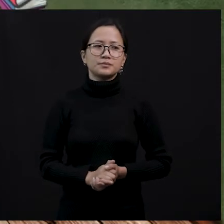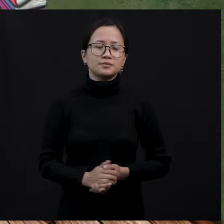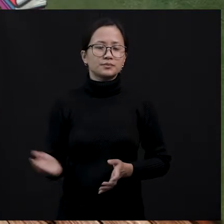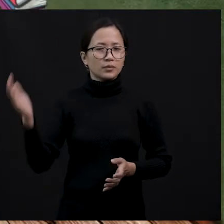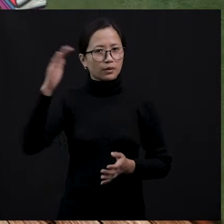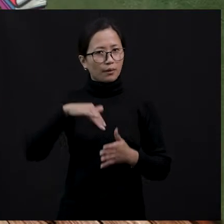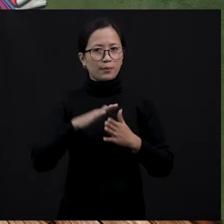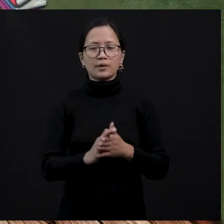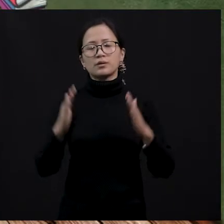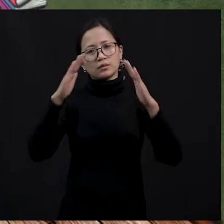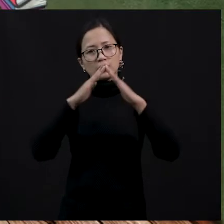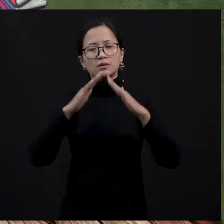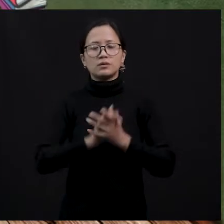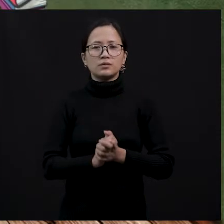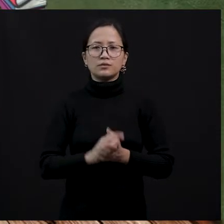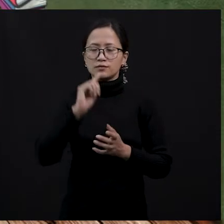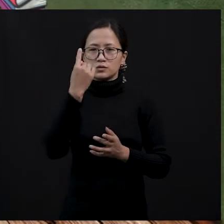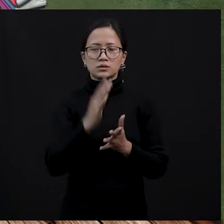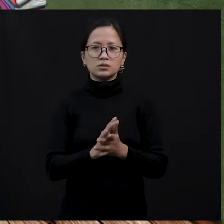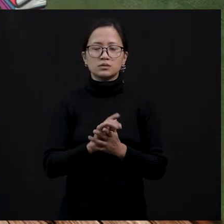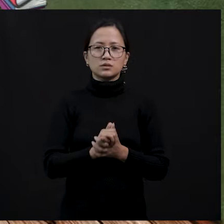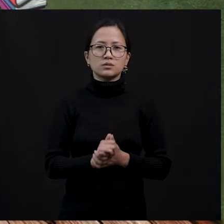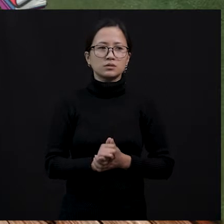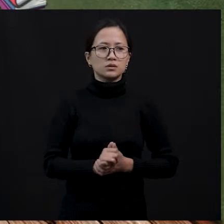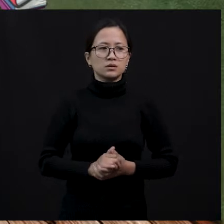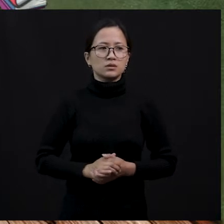He came back home, and the first thing that he did was